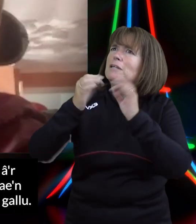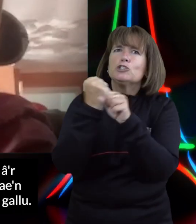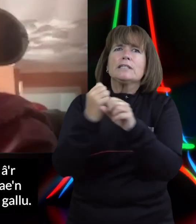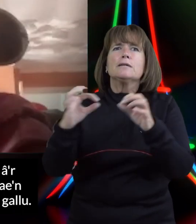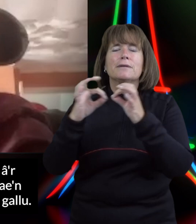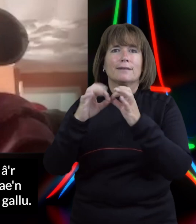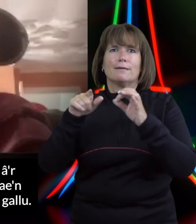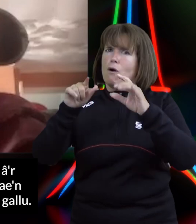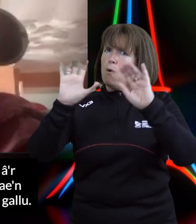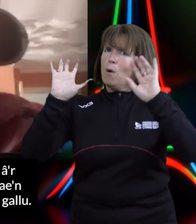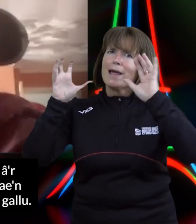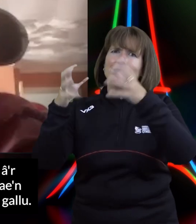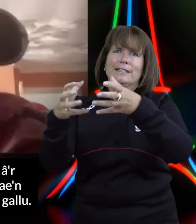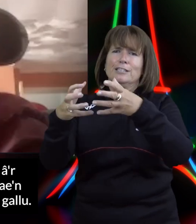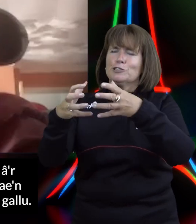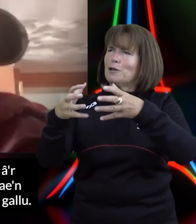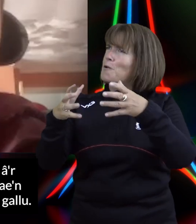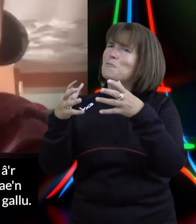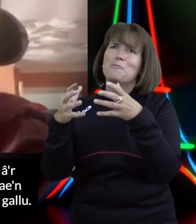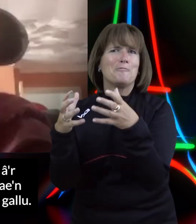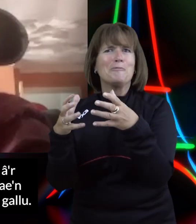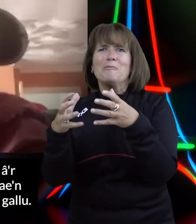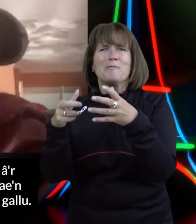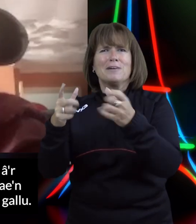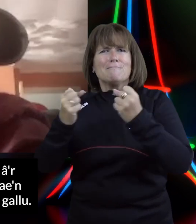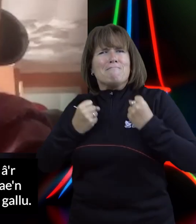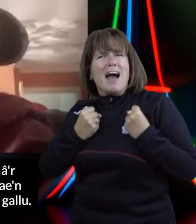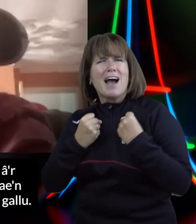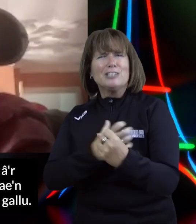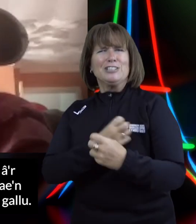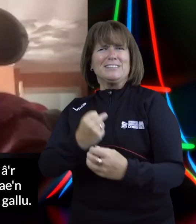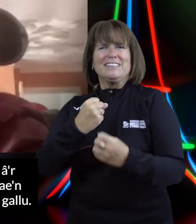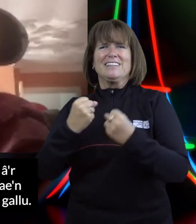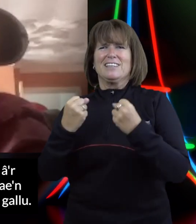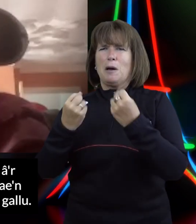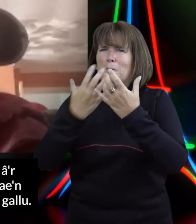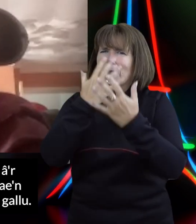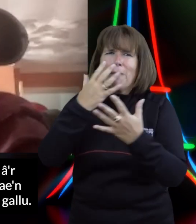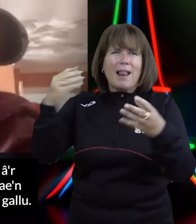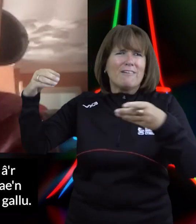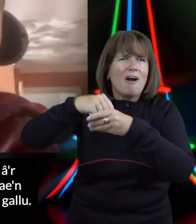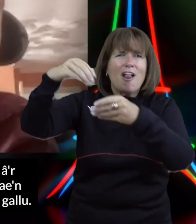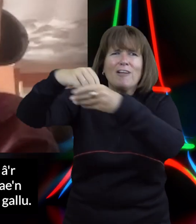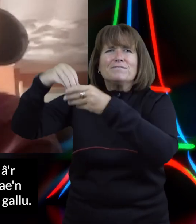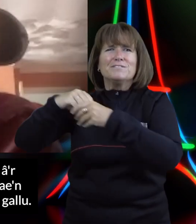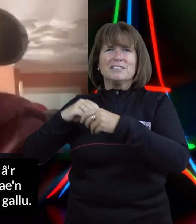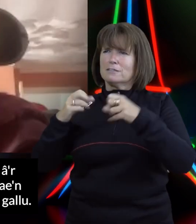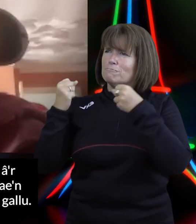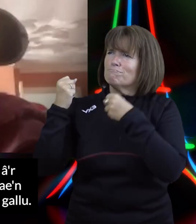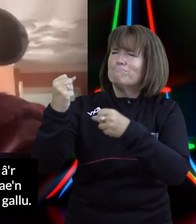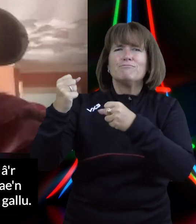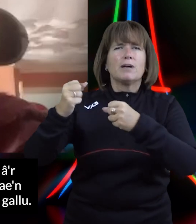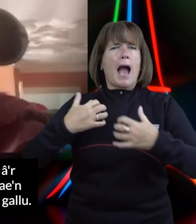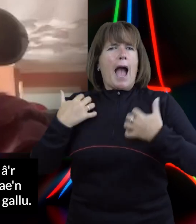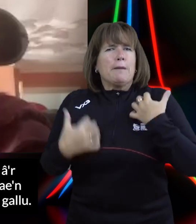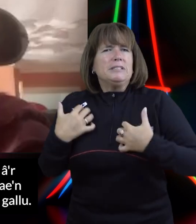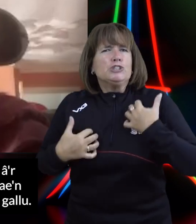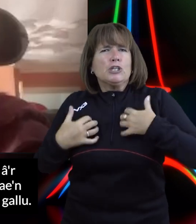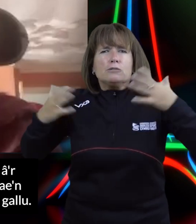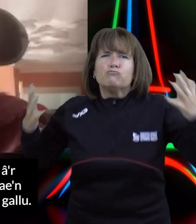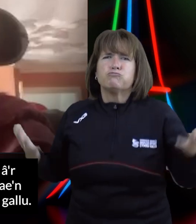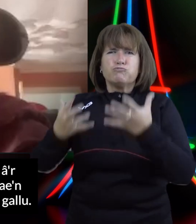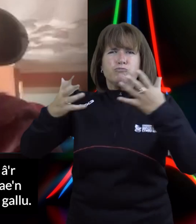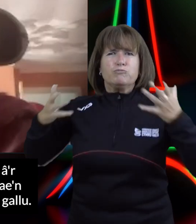ParalympicsGB is such a crazy organization. Just the amount of people involved and the movement, the sort of the ambition behind